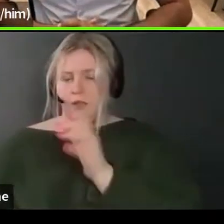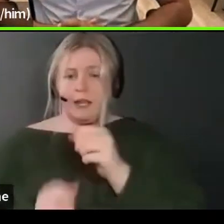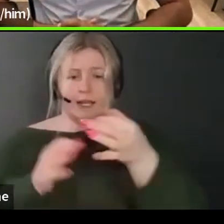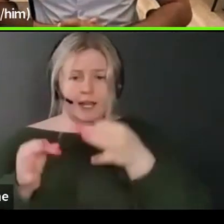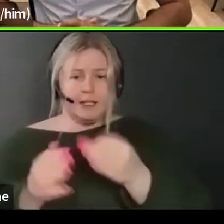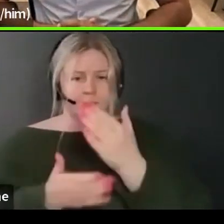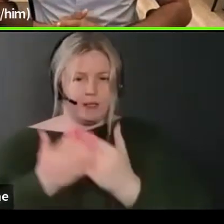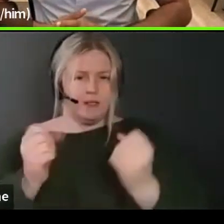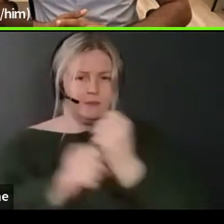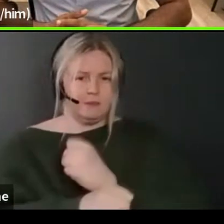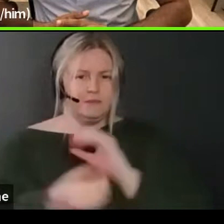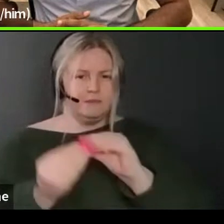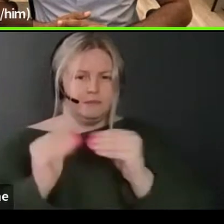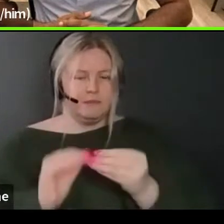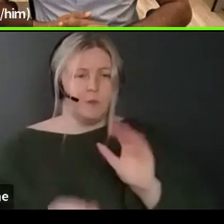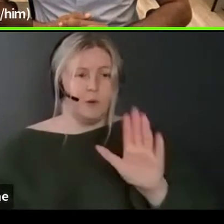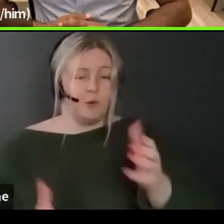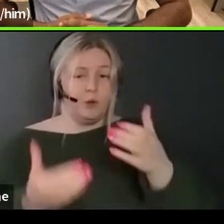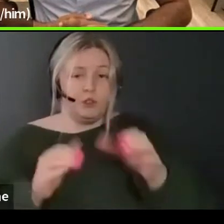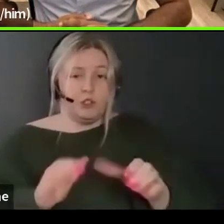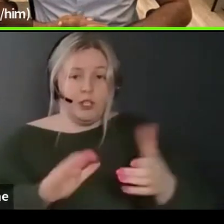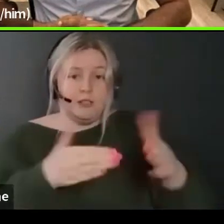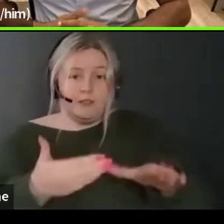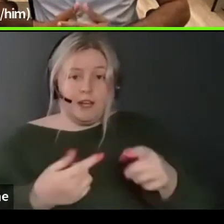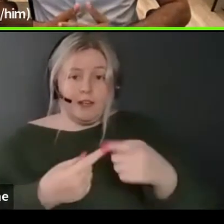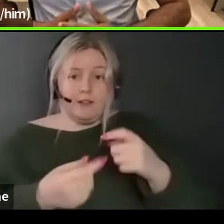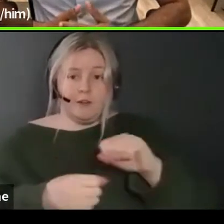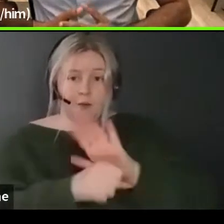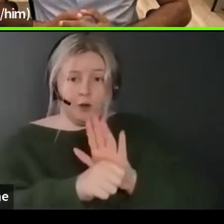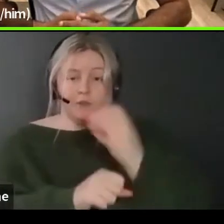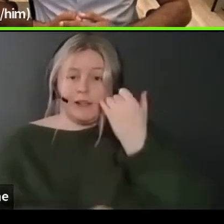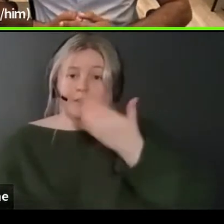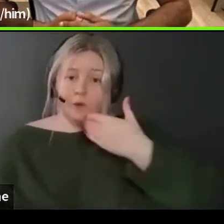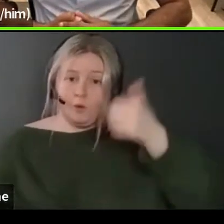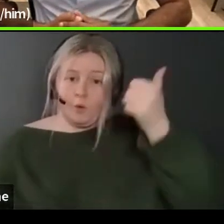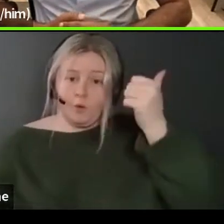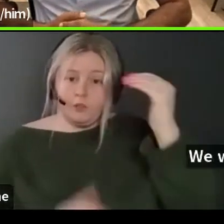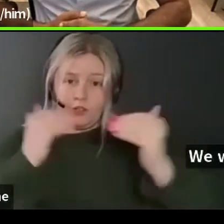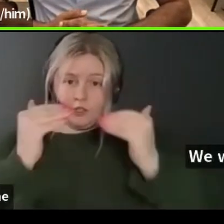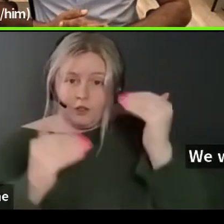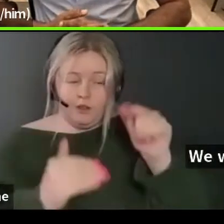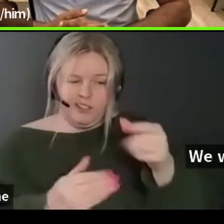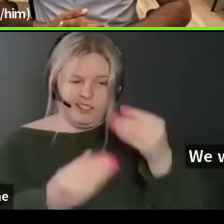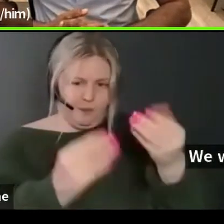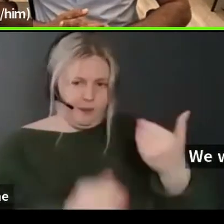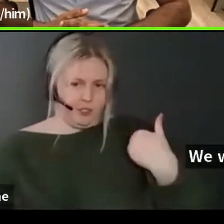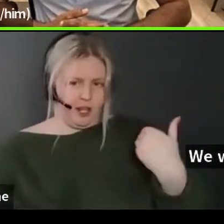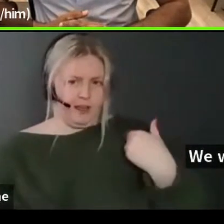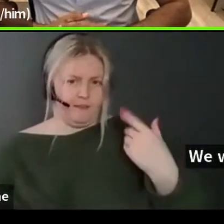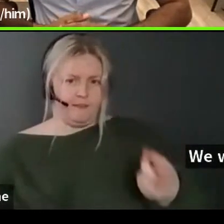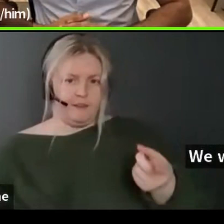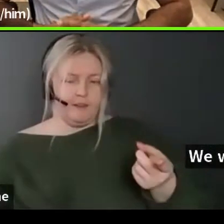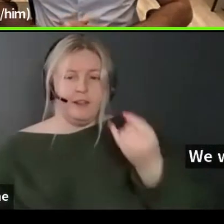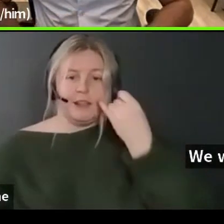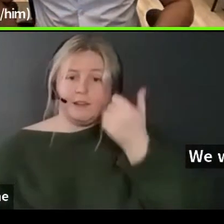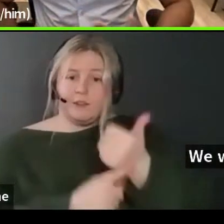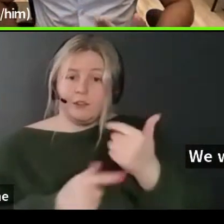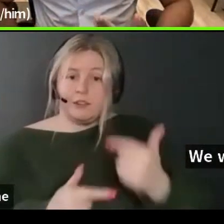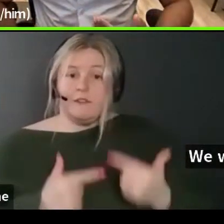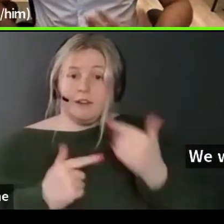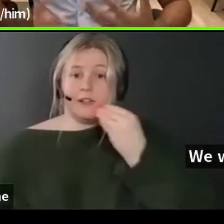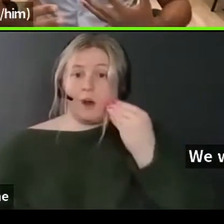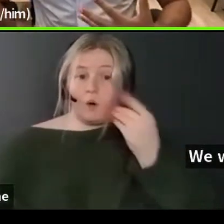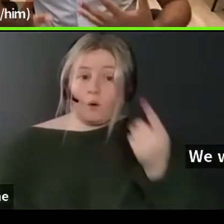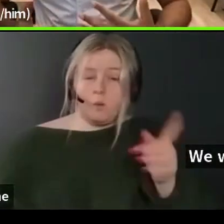that, where your chance of dying from COVID-19 as an older adult, at least, this is the information I have, if you lived at home,